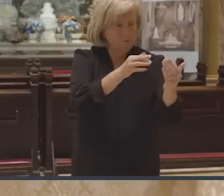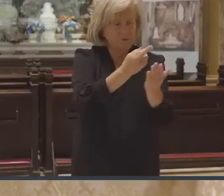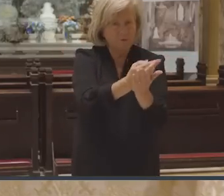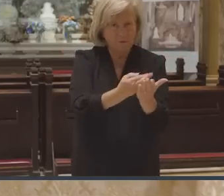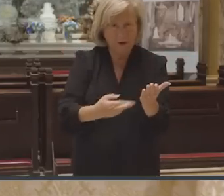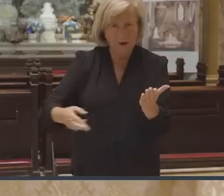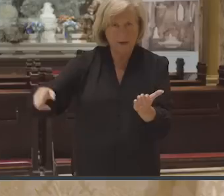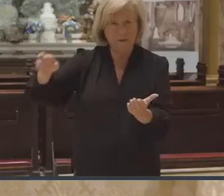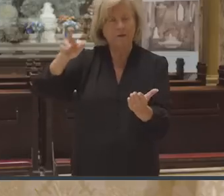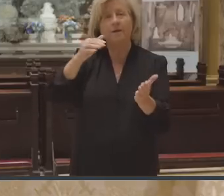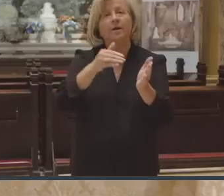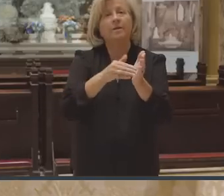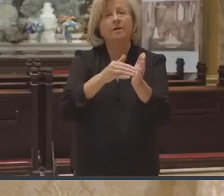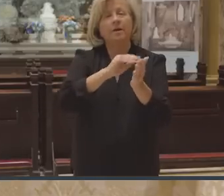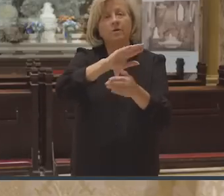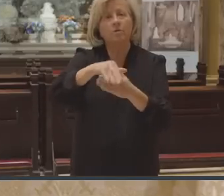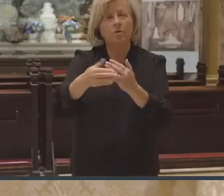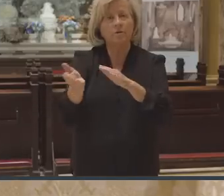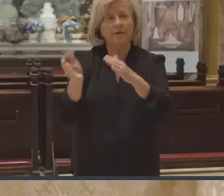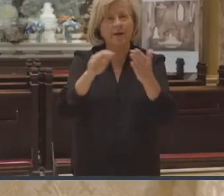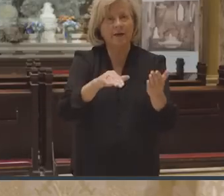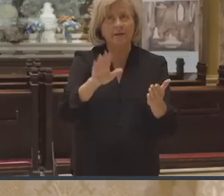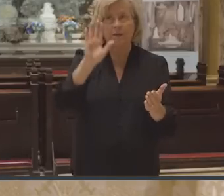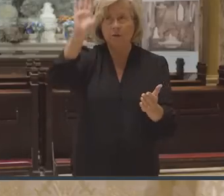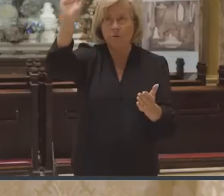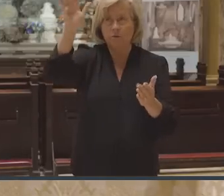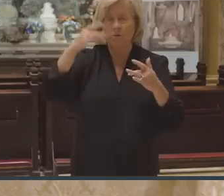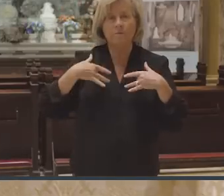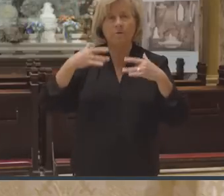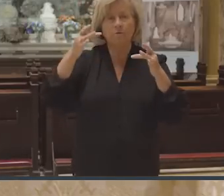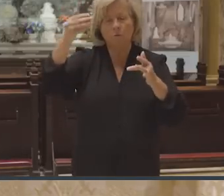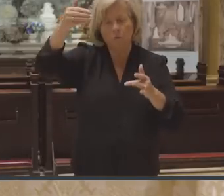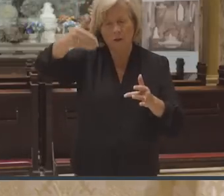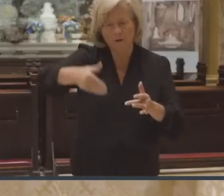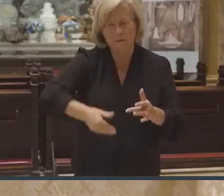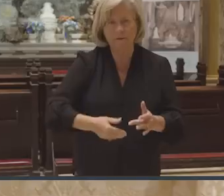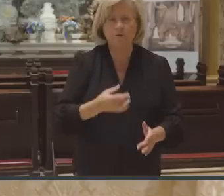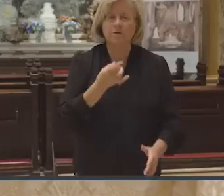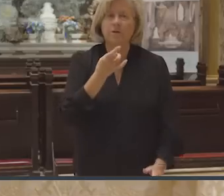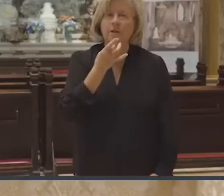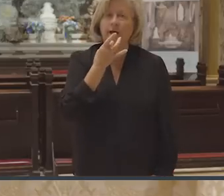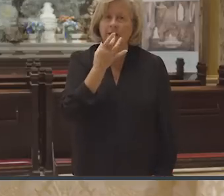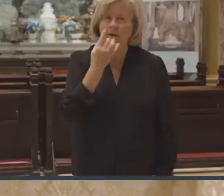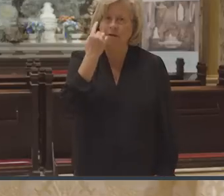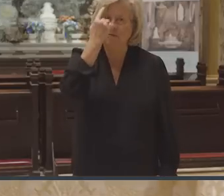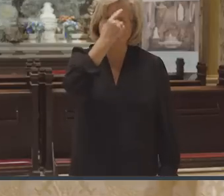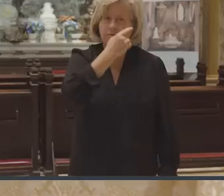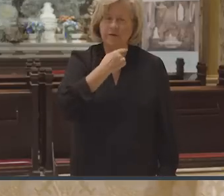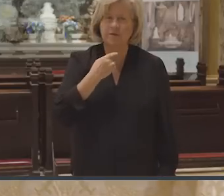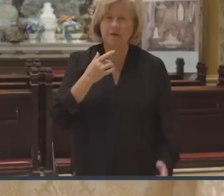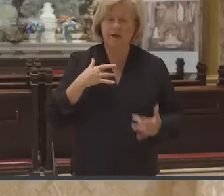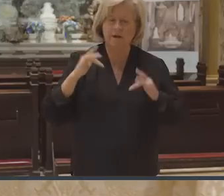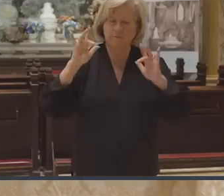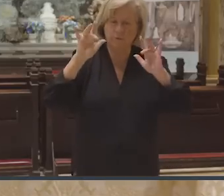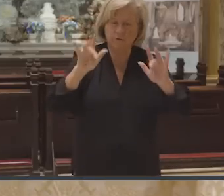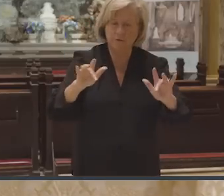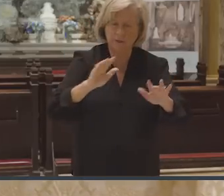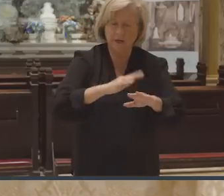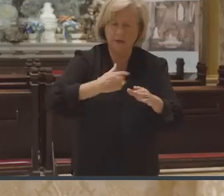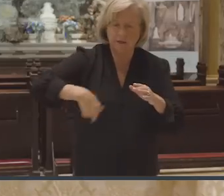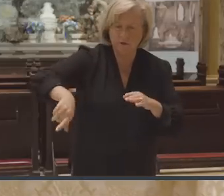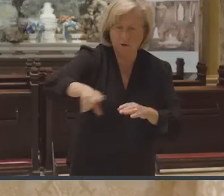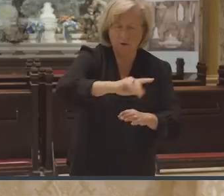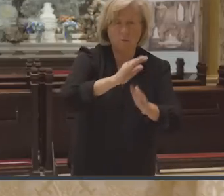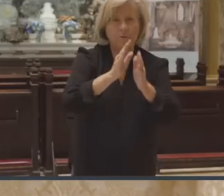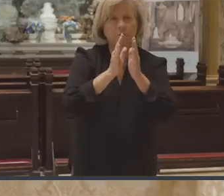and all who have died in your mercy. Welcome them into the light of your face. Have mercy on us all, we pray,